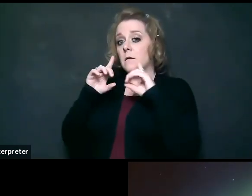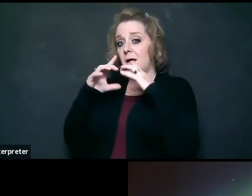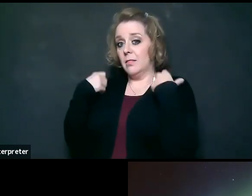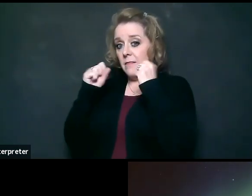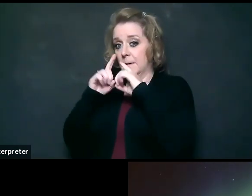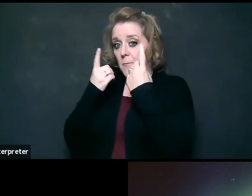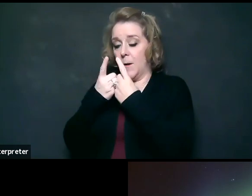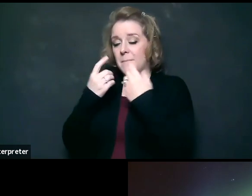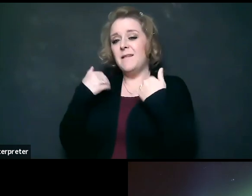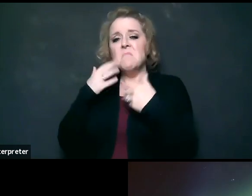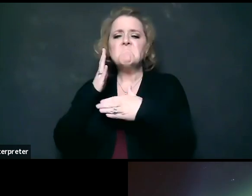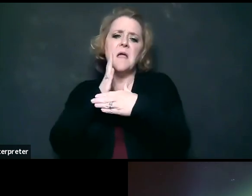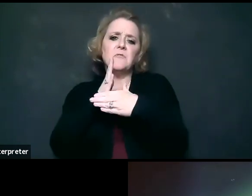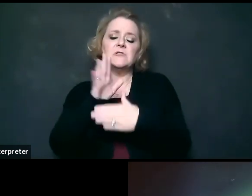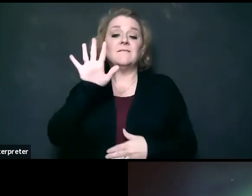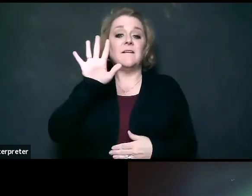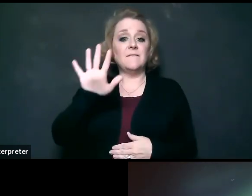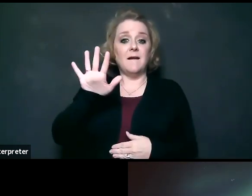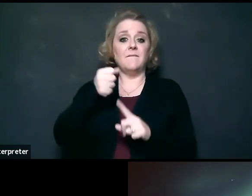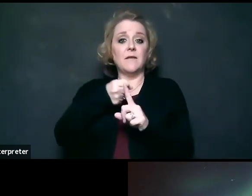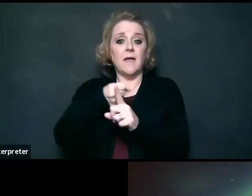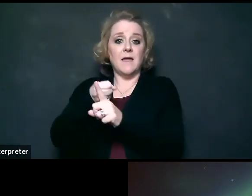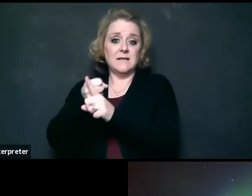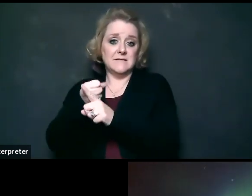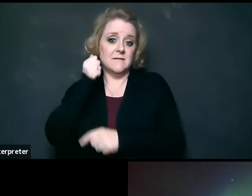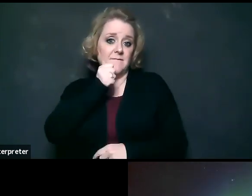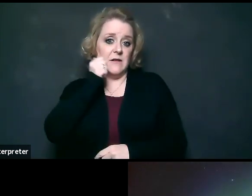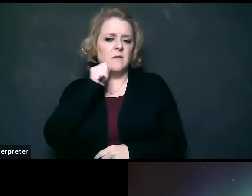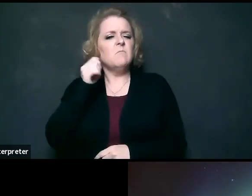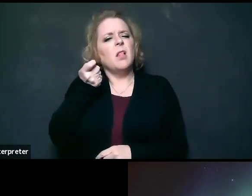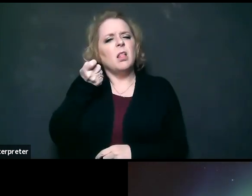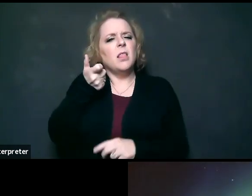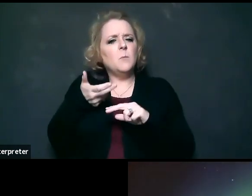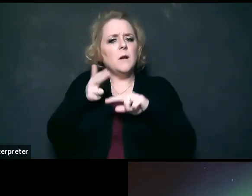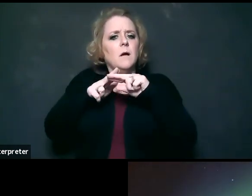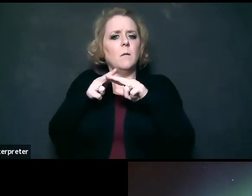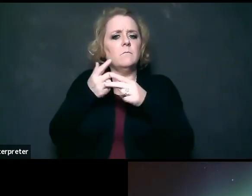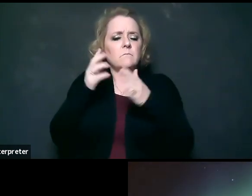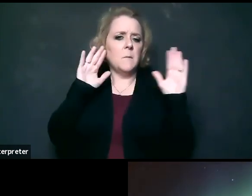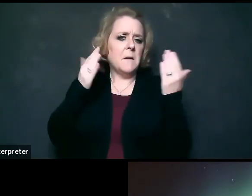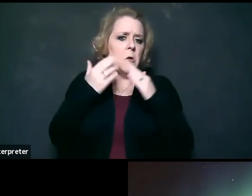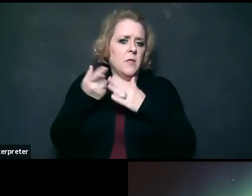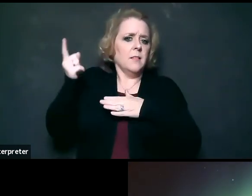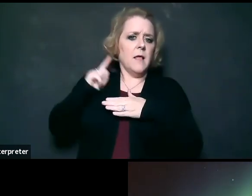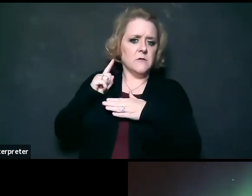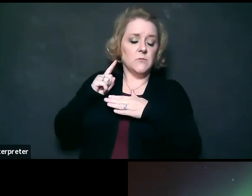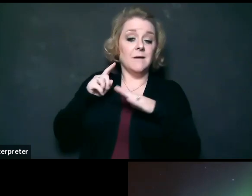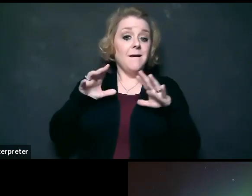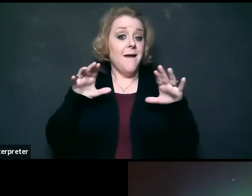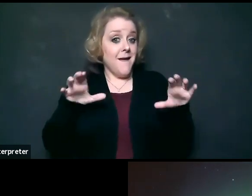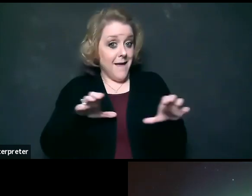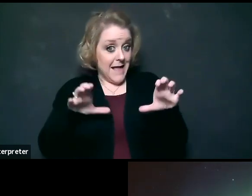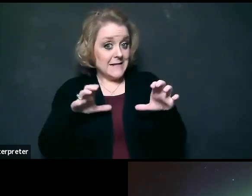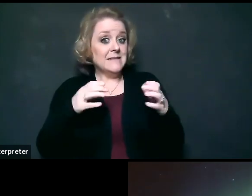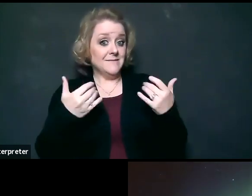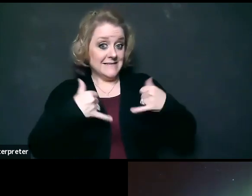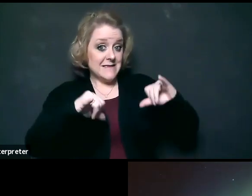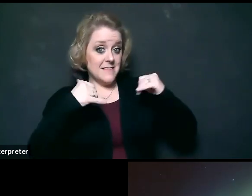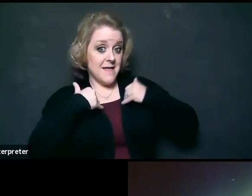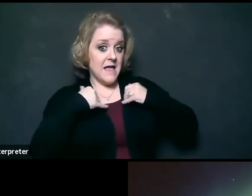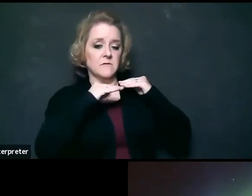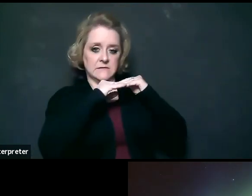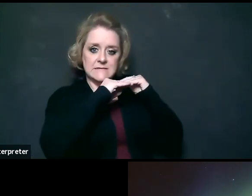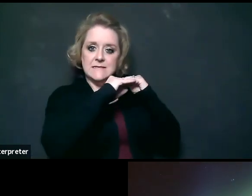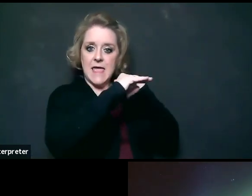5 cases a day, which is a slight increase from last week, and the number of active cases has remained steady. These are